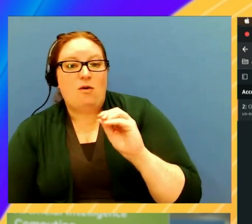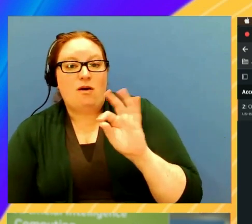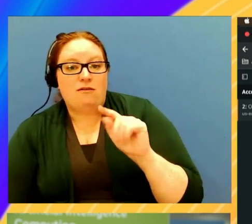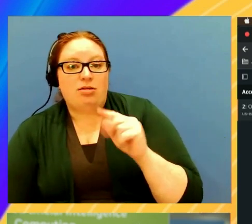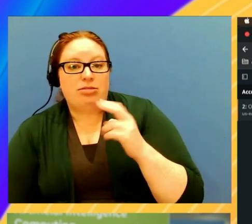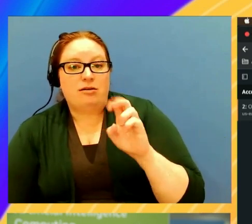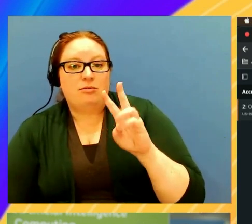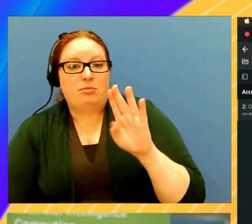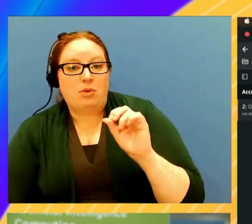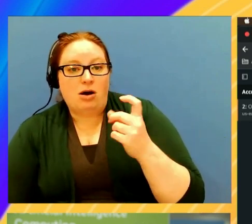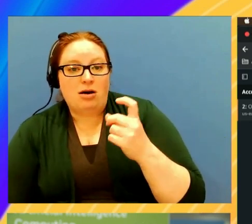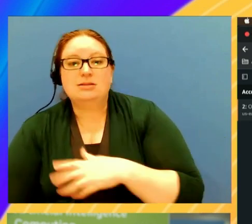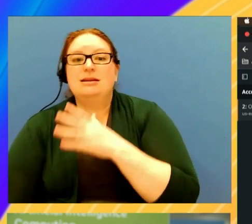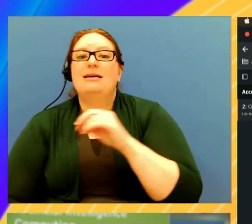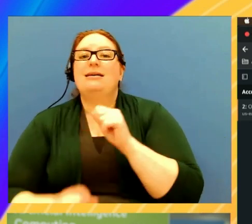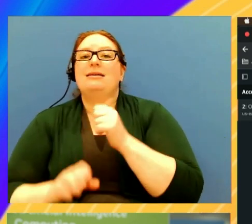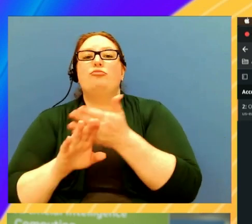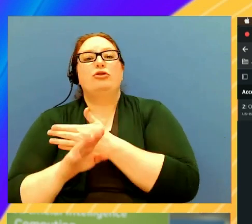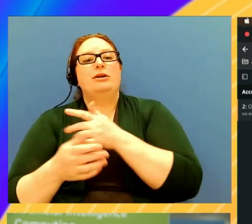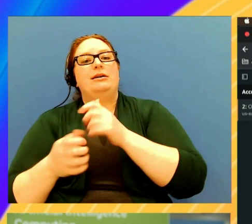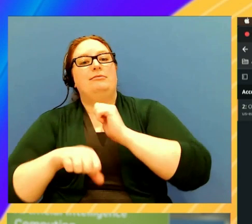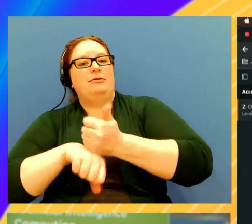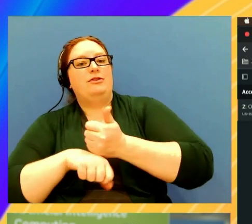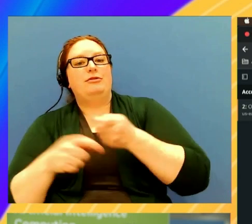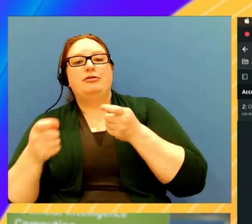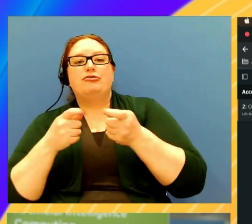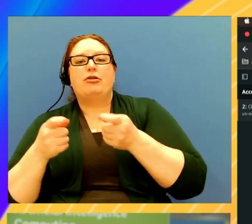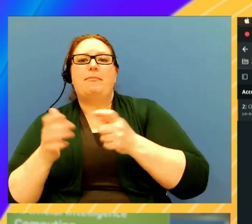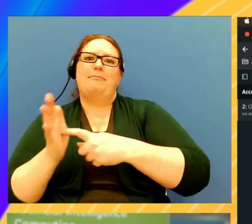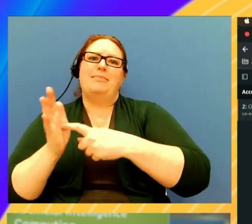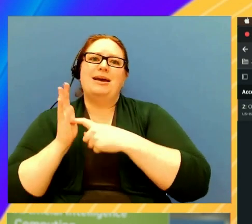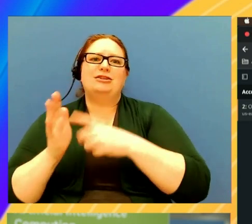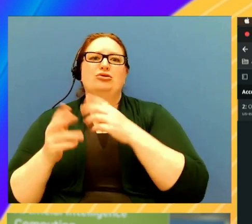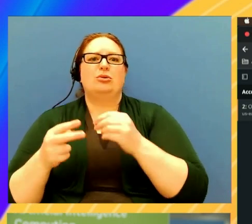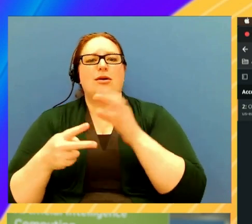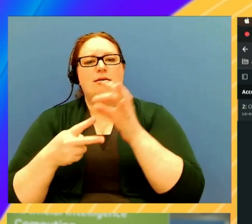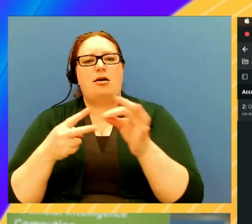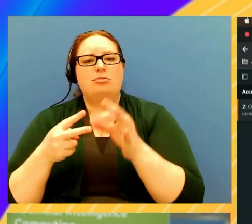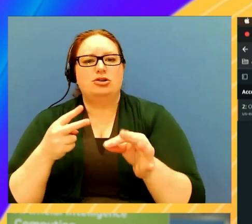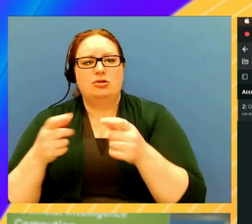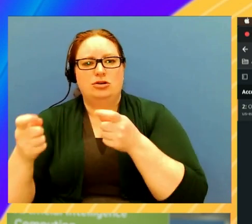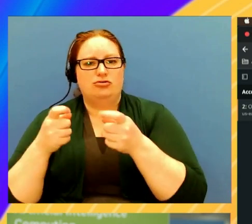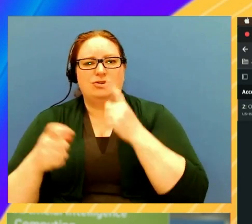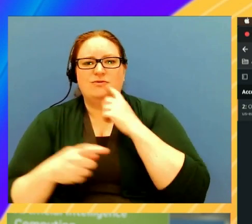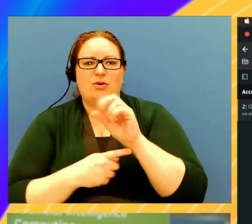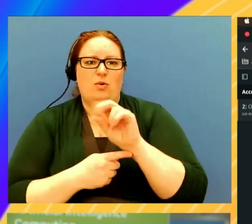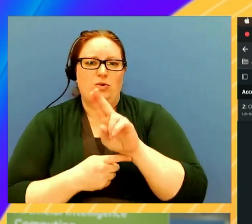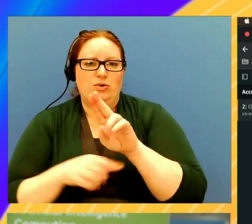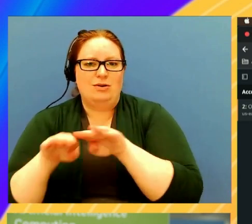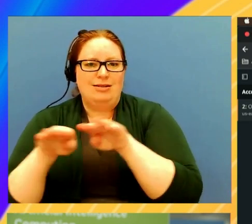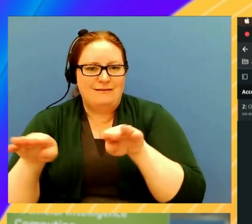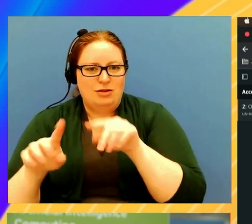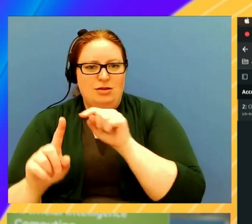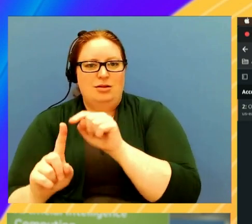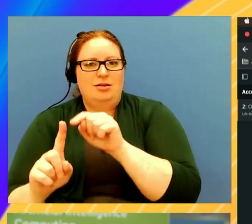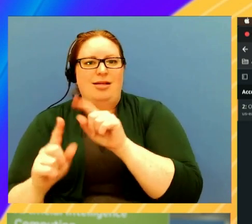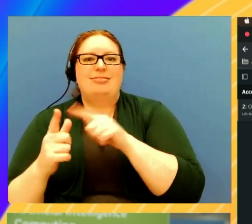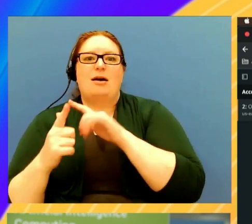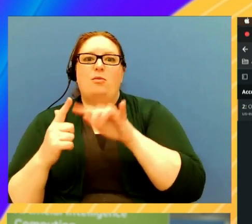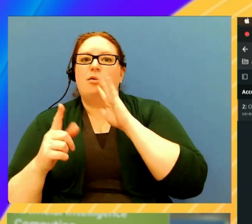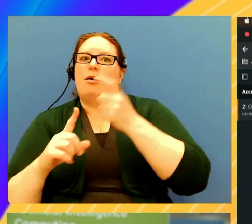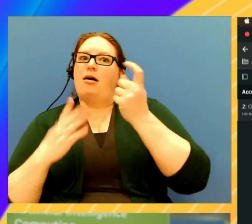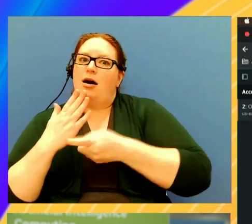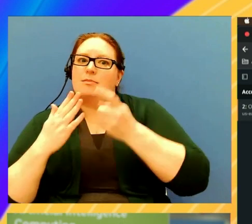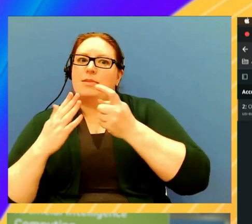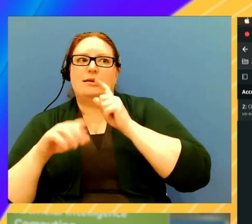pre-configured controls, mandatory and optional controls that you have at the OU level, and that will automatically trickle down into